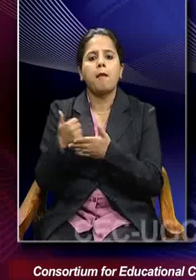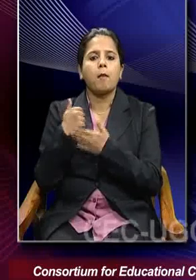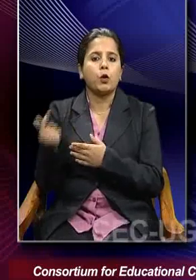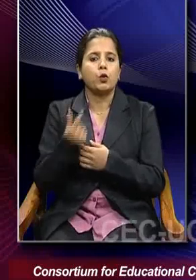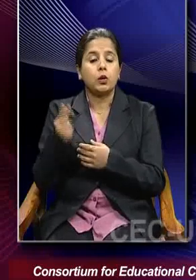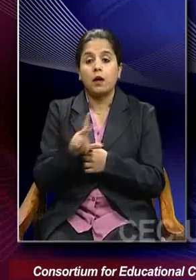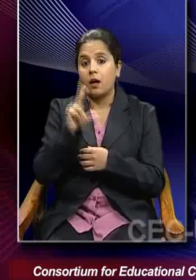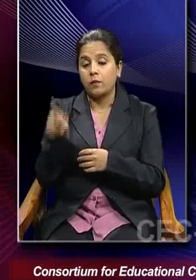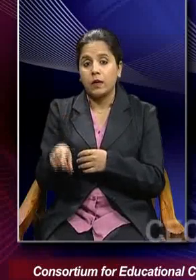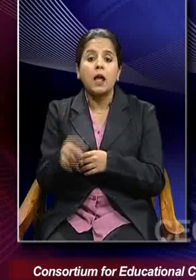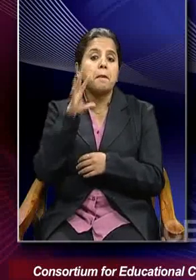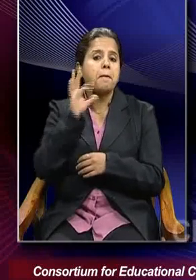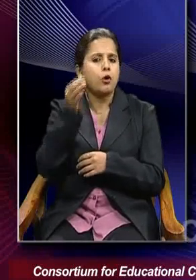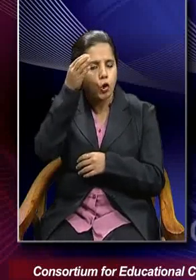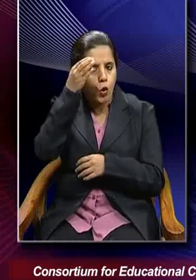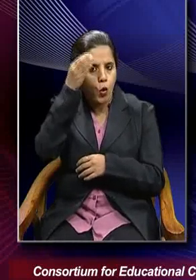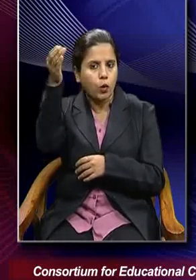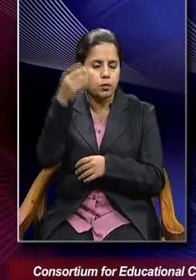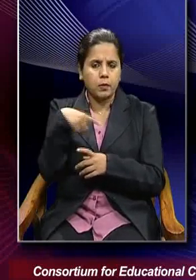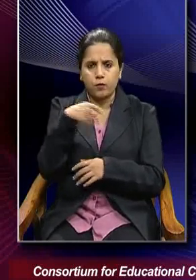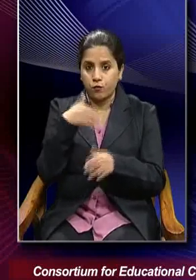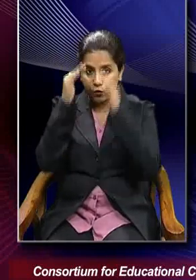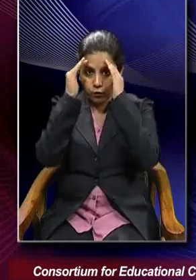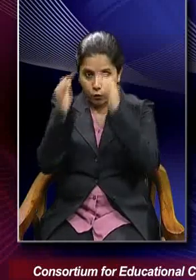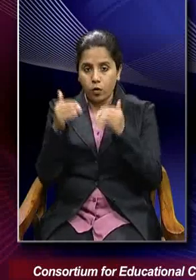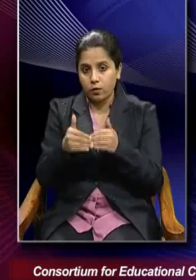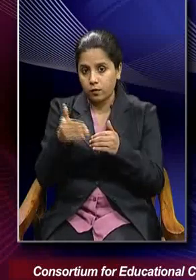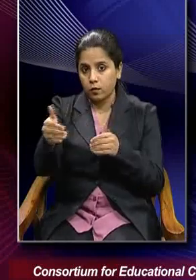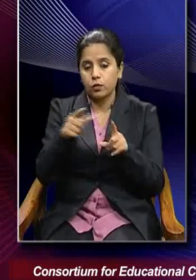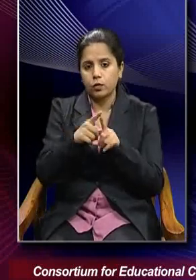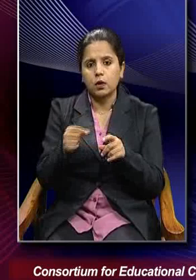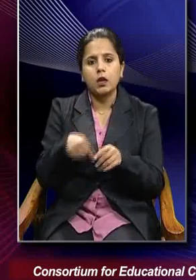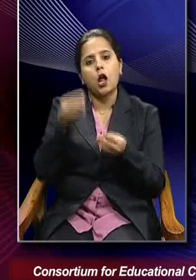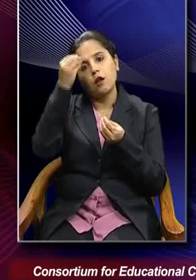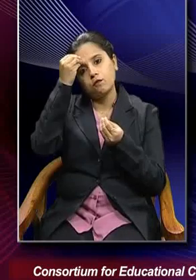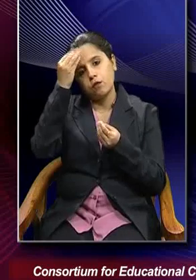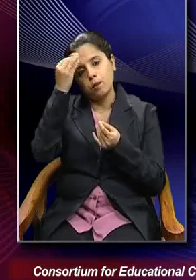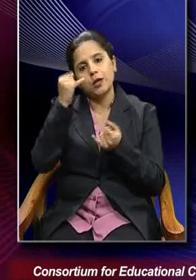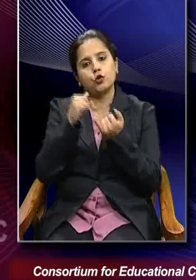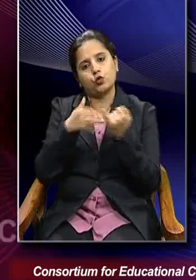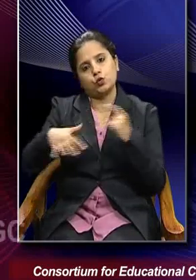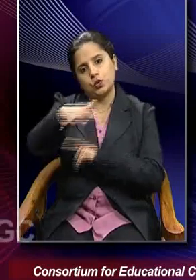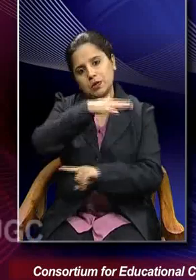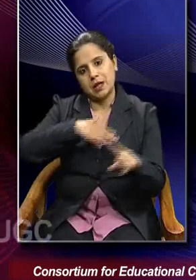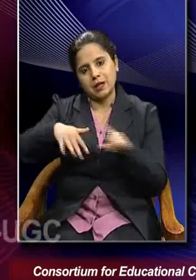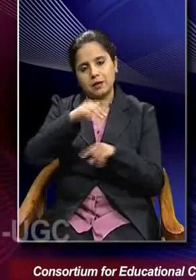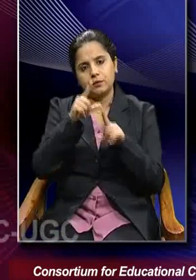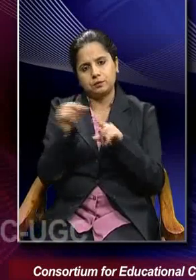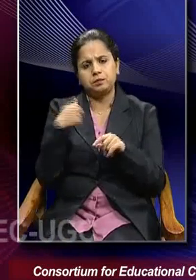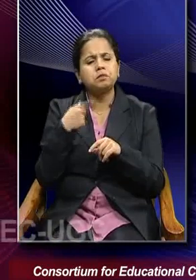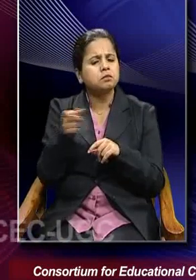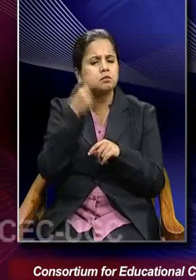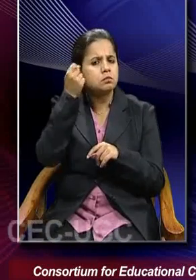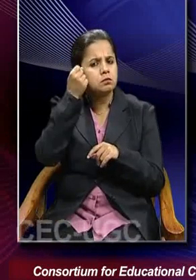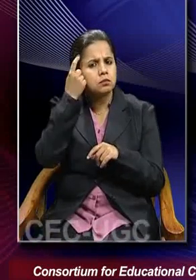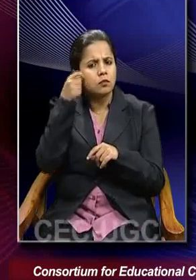next important concept that we'll focus on is that of information society. Let us understand